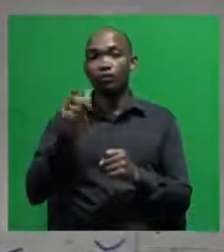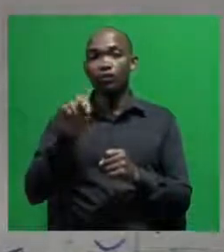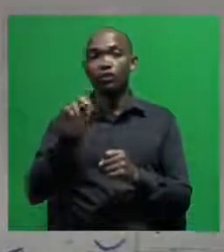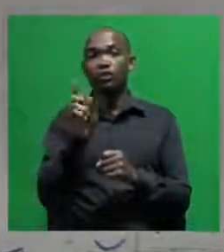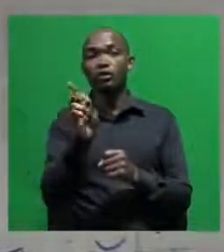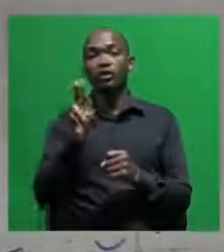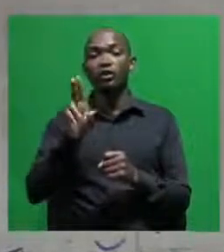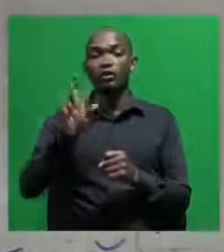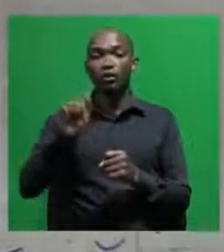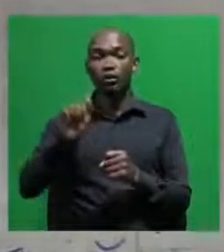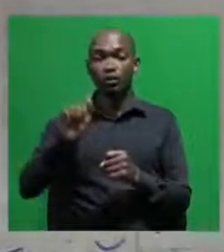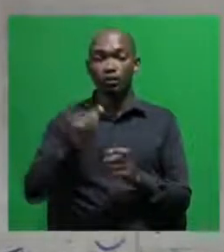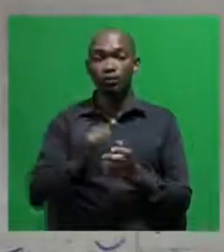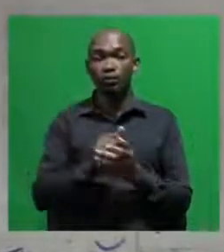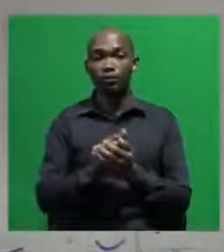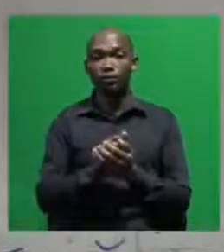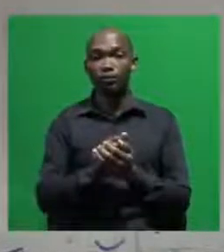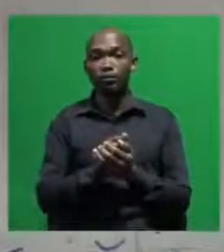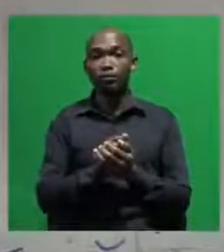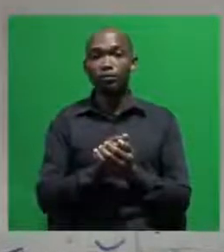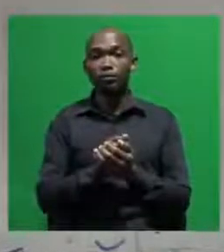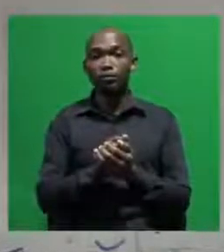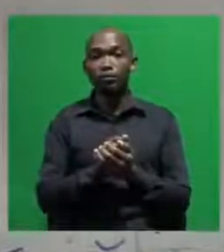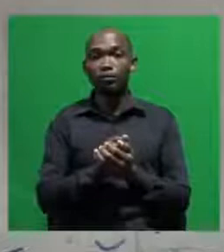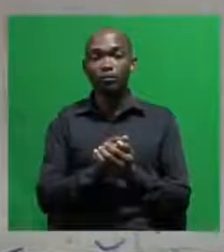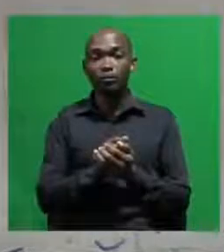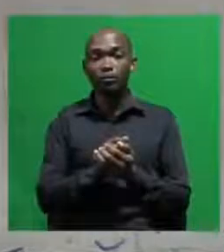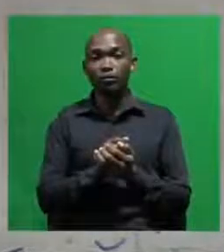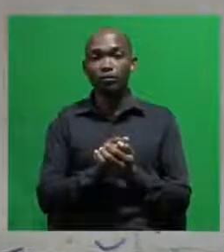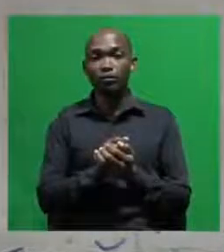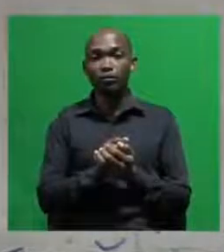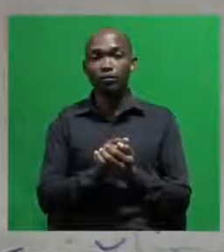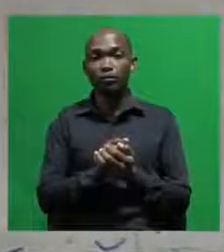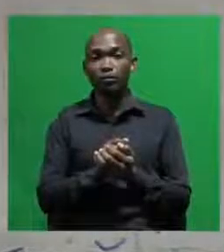of a rectangular